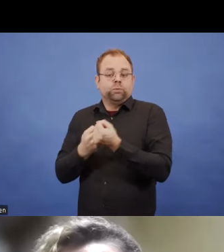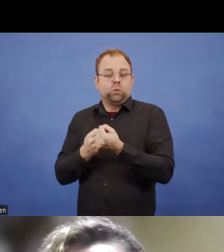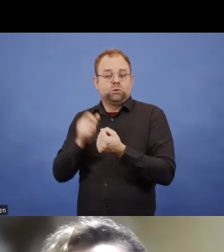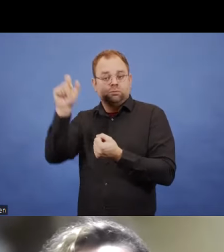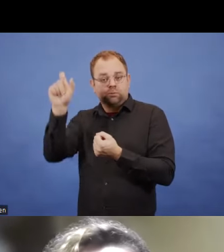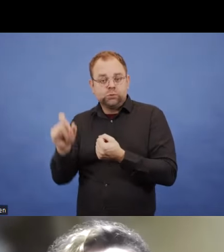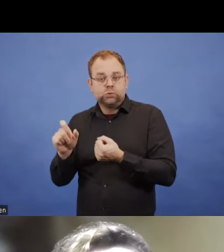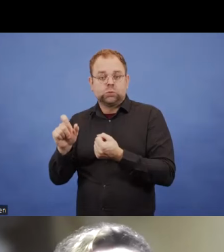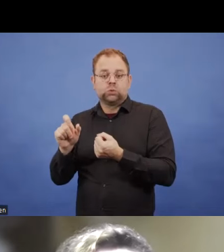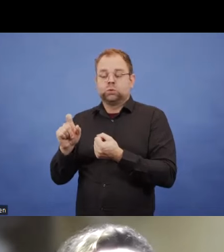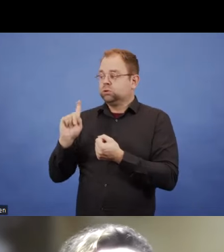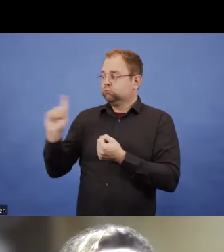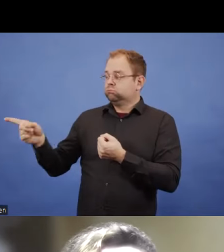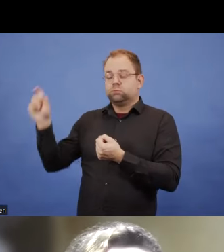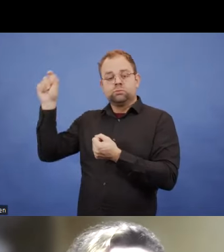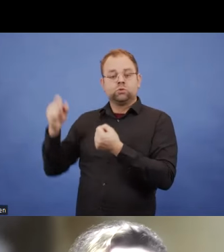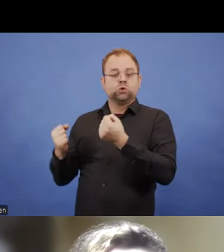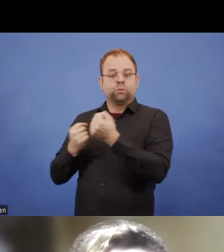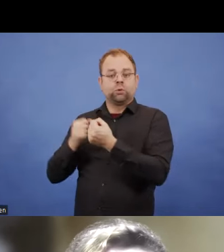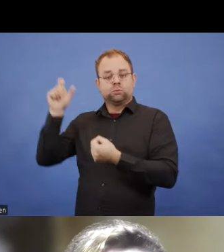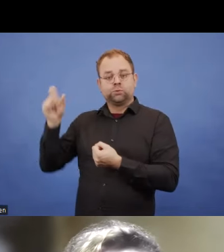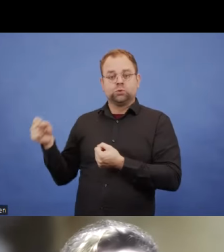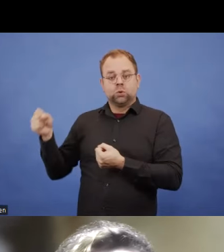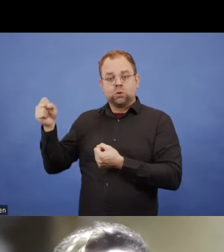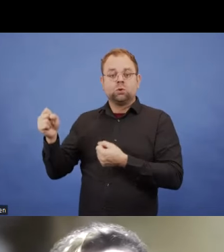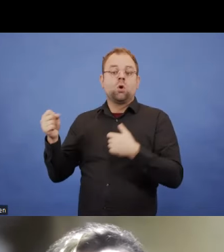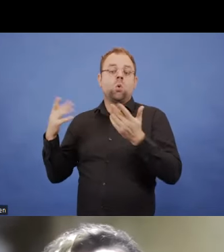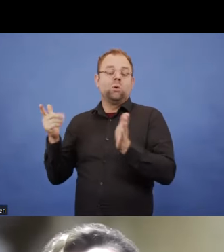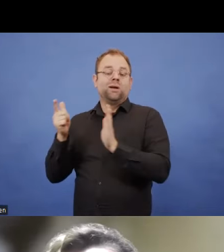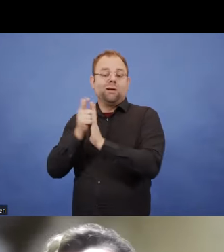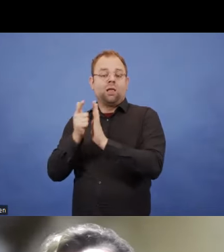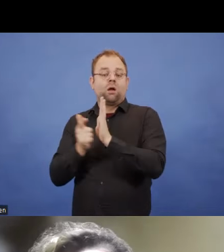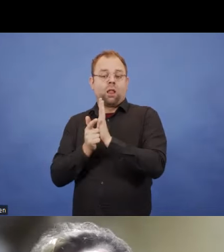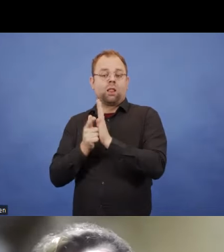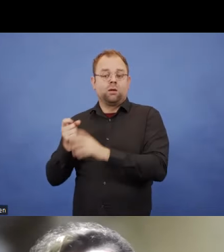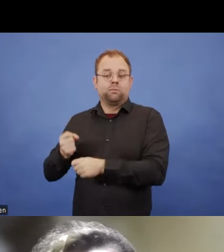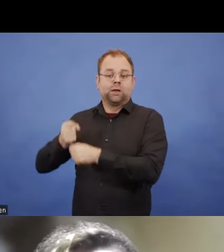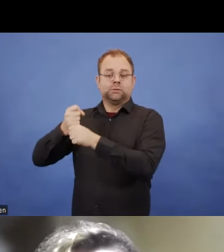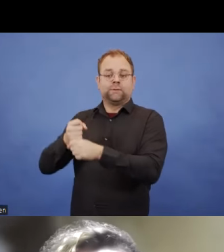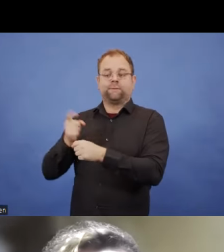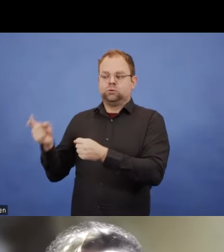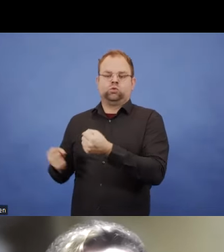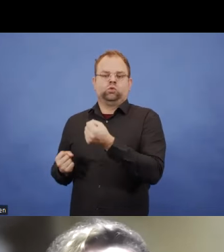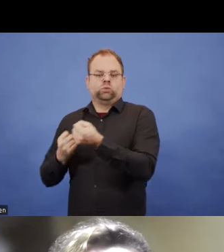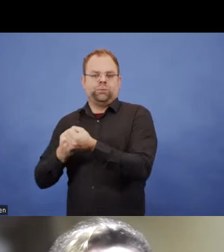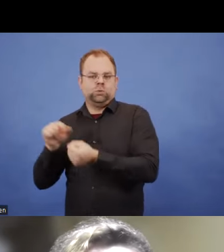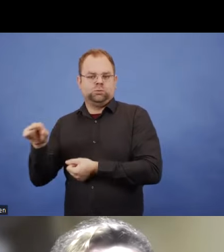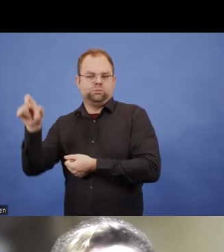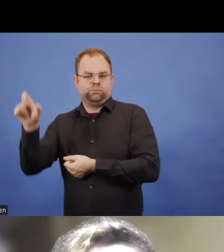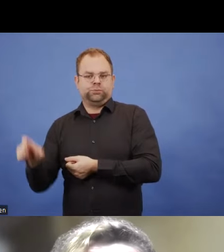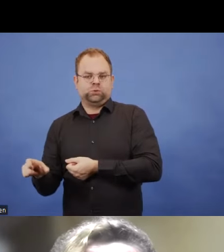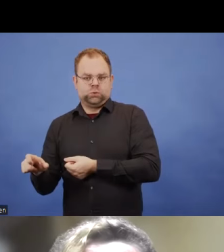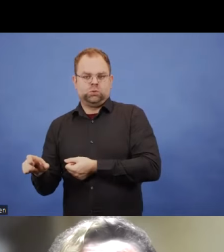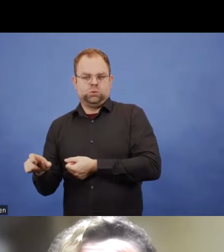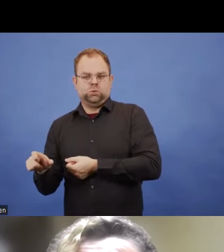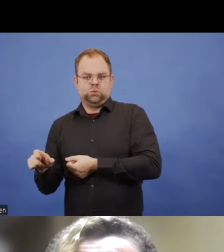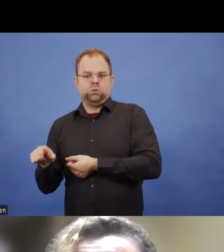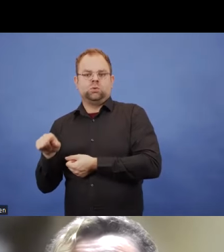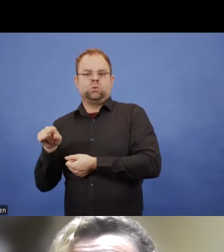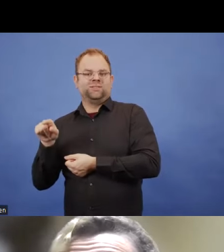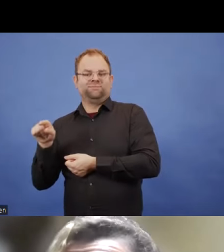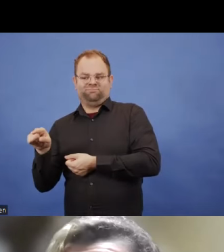health specialists. There's a variety of measures, as I said, and RSD